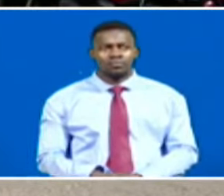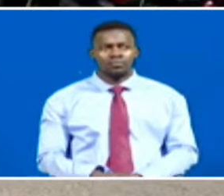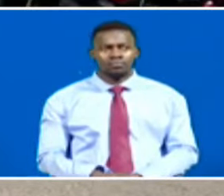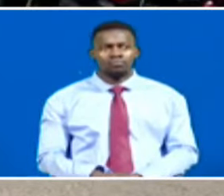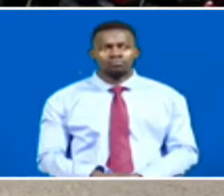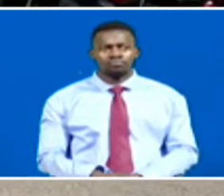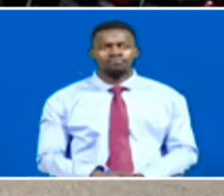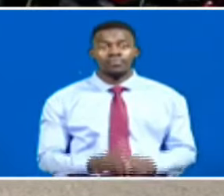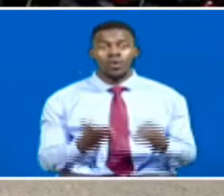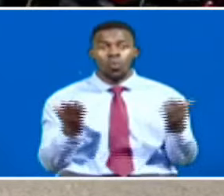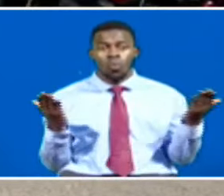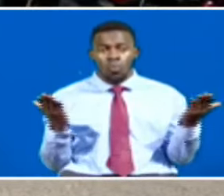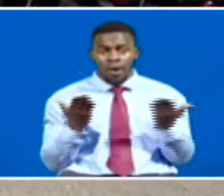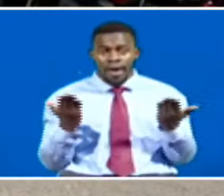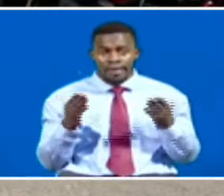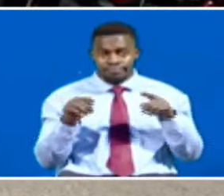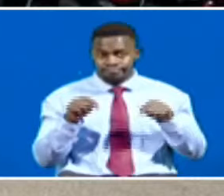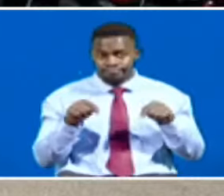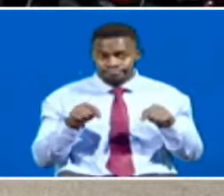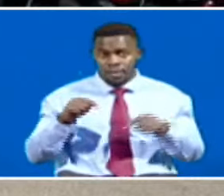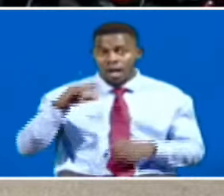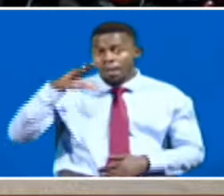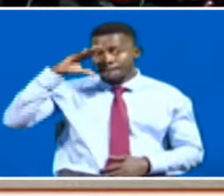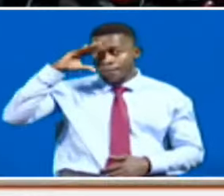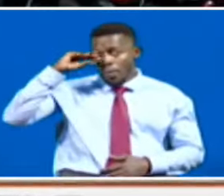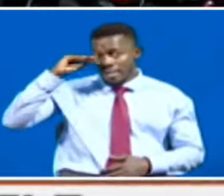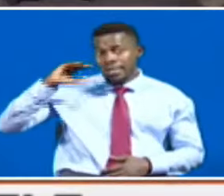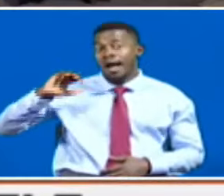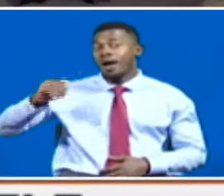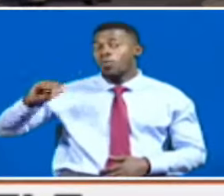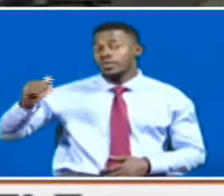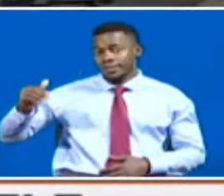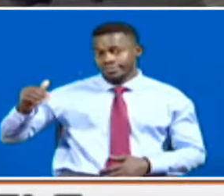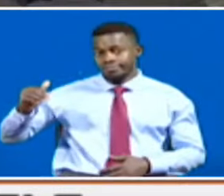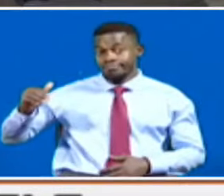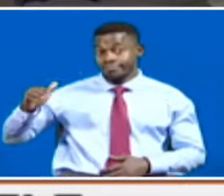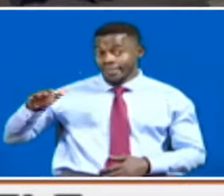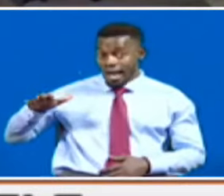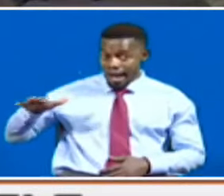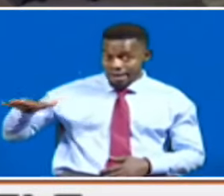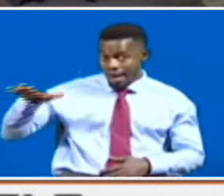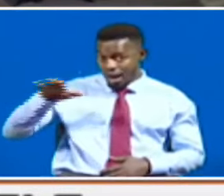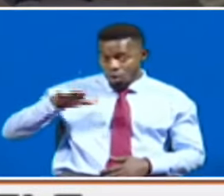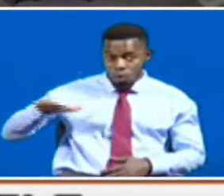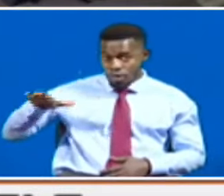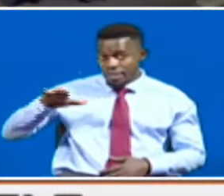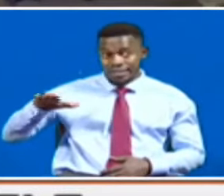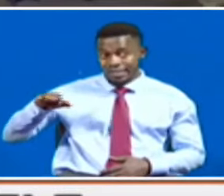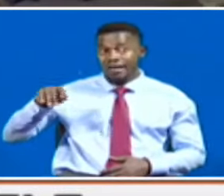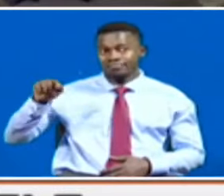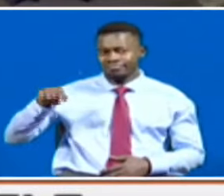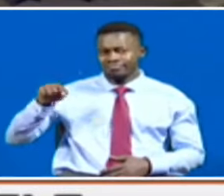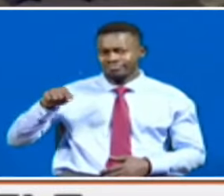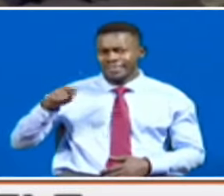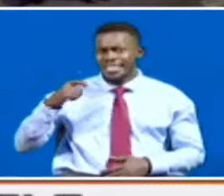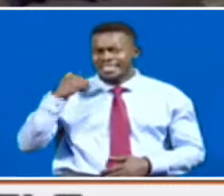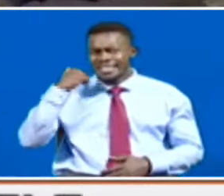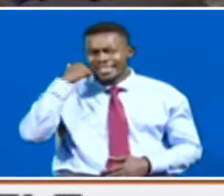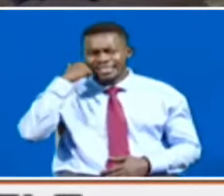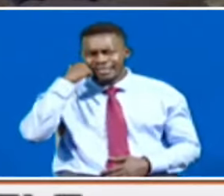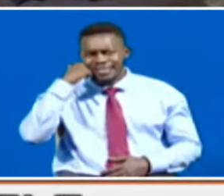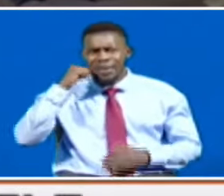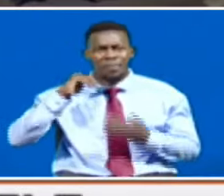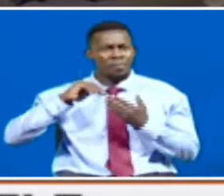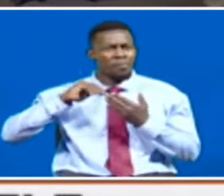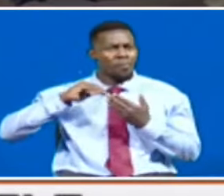We are in Mombasa County, one of the counties in the coastal region highly hit by hydrocele. Hydrocele is